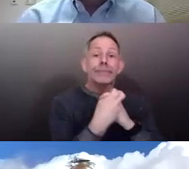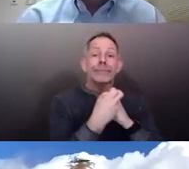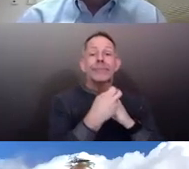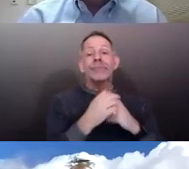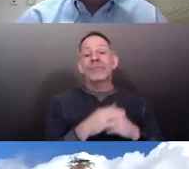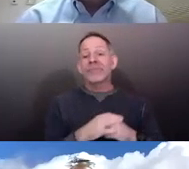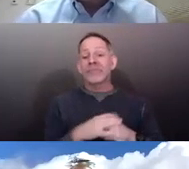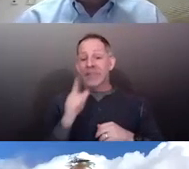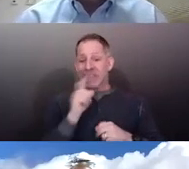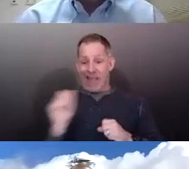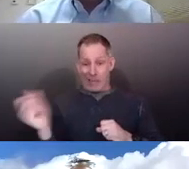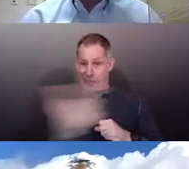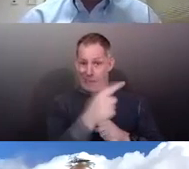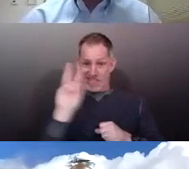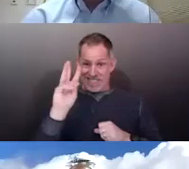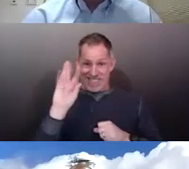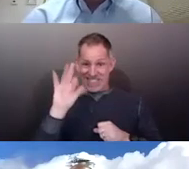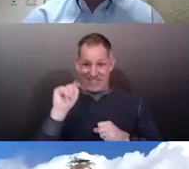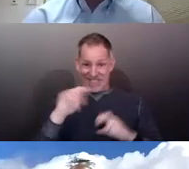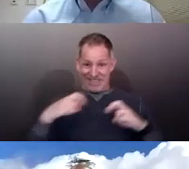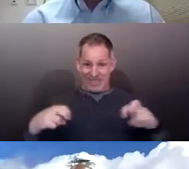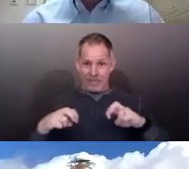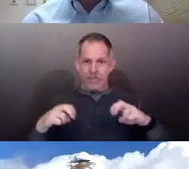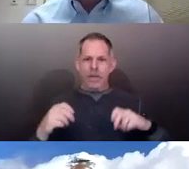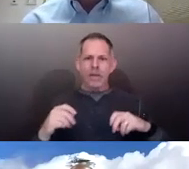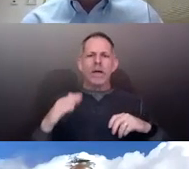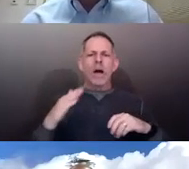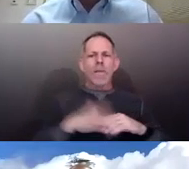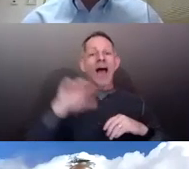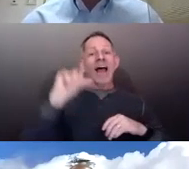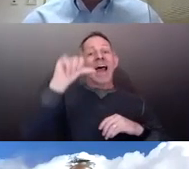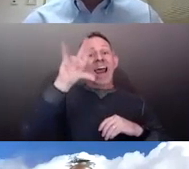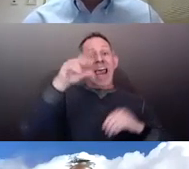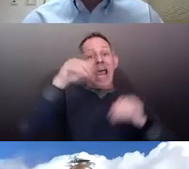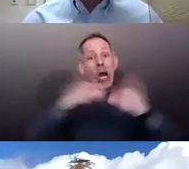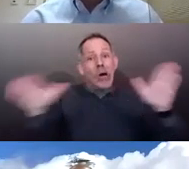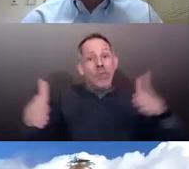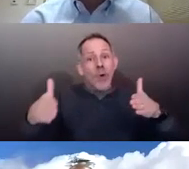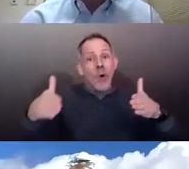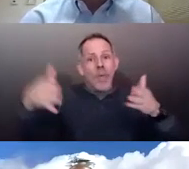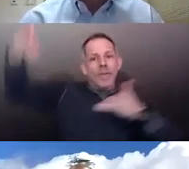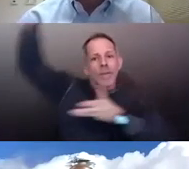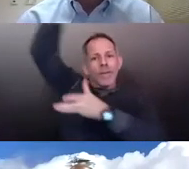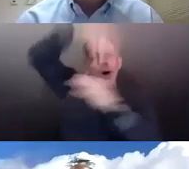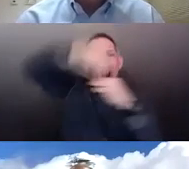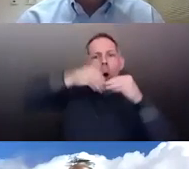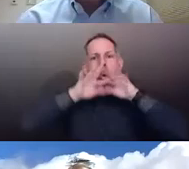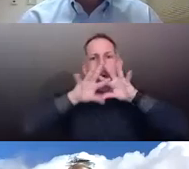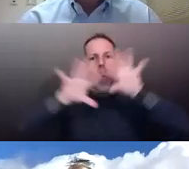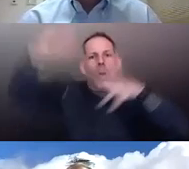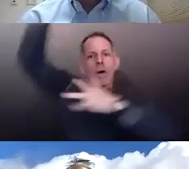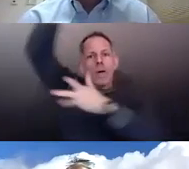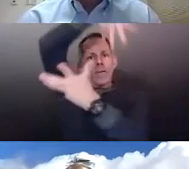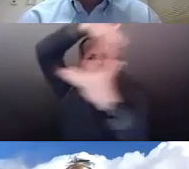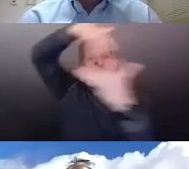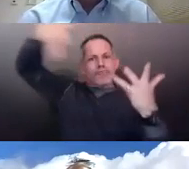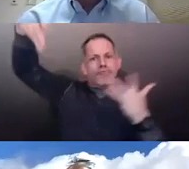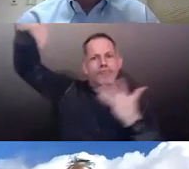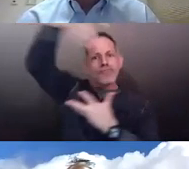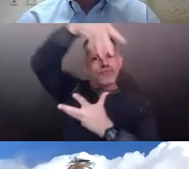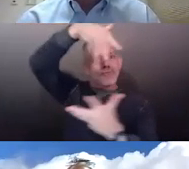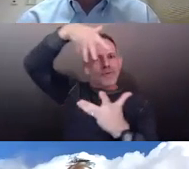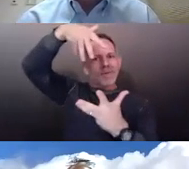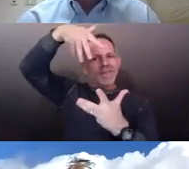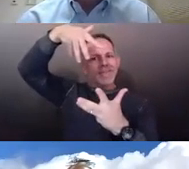were sharing the air for 3 or 4 hours, we liberalize and spread that definition. But this is the